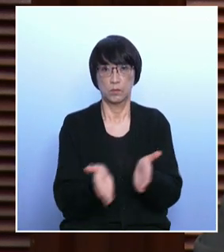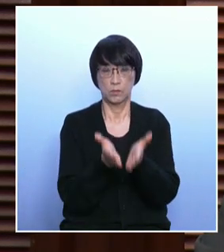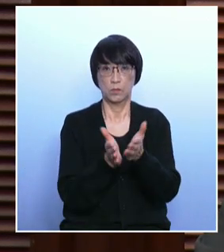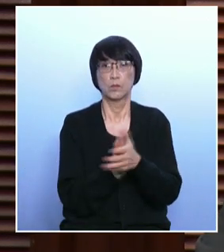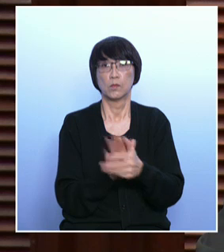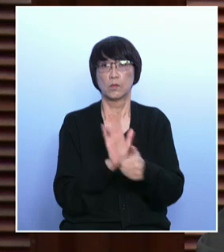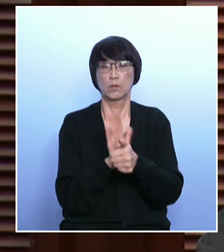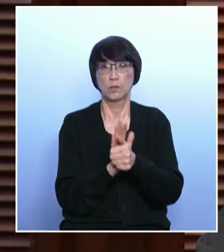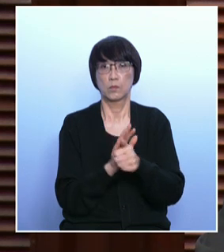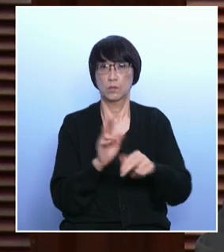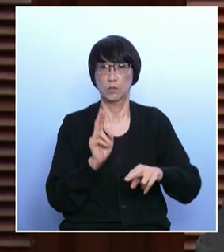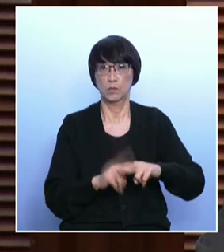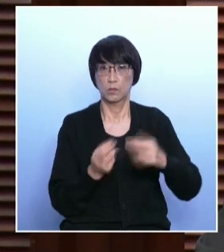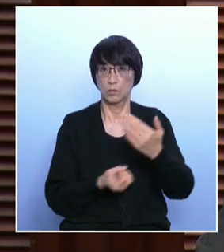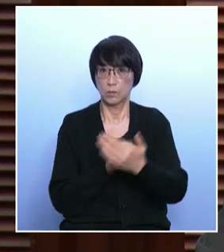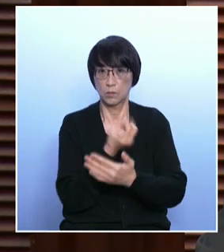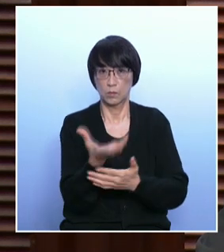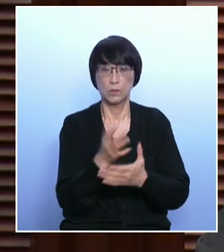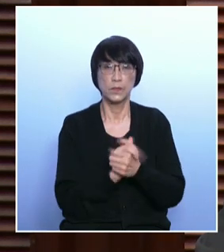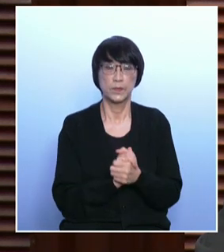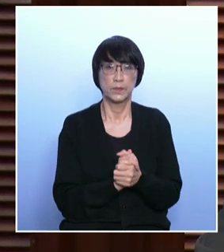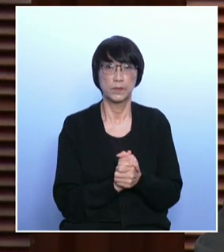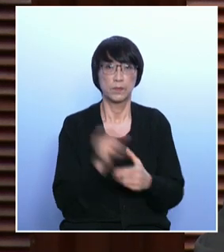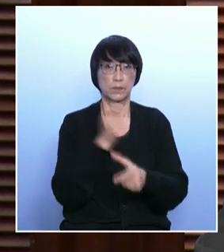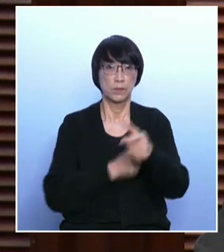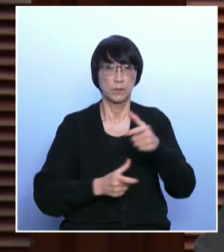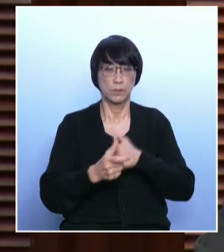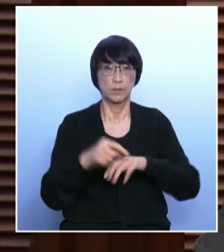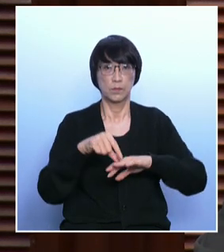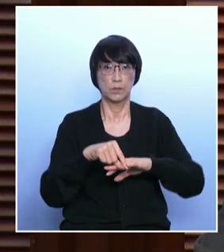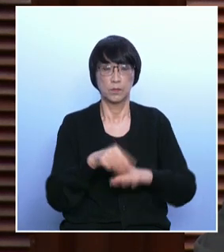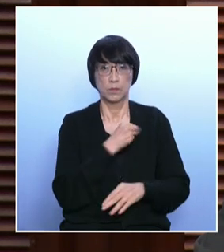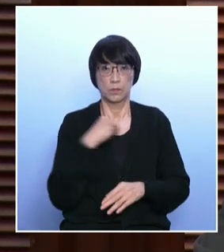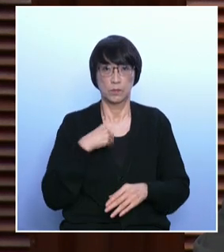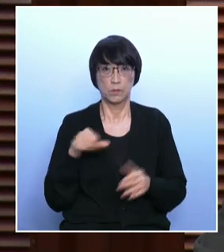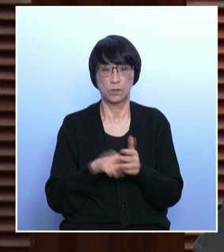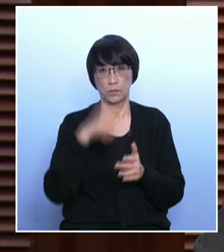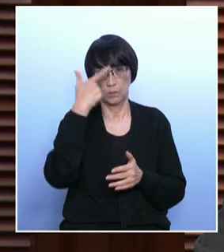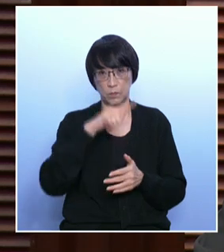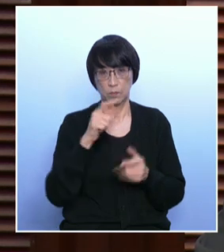with the world. We act as a bridgehead for promoting the internationalization of CM.